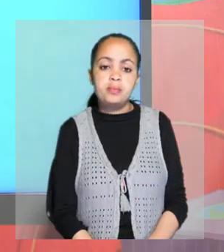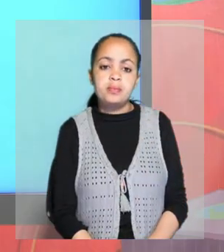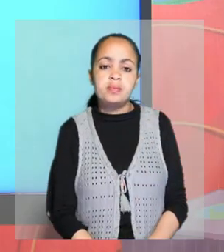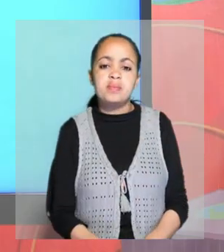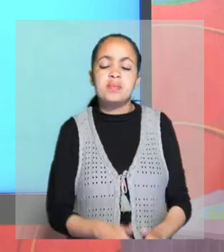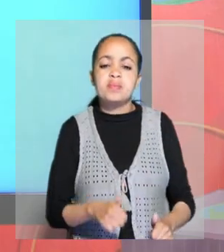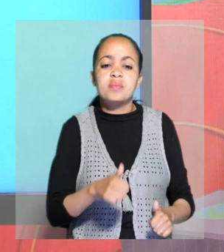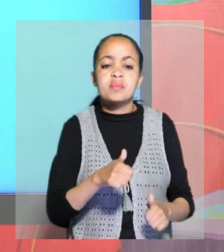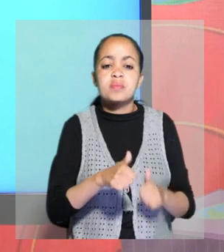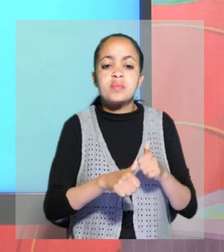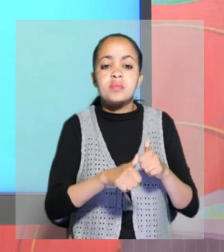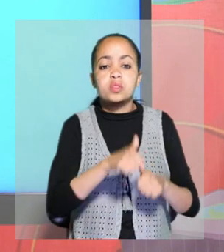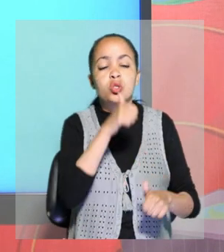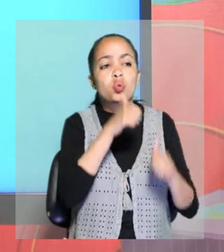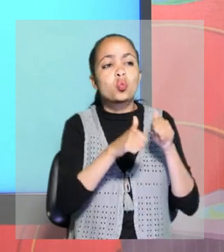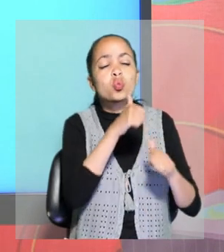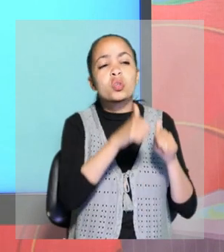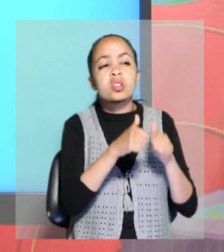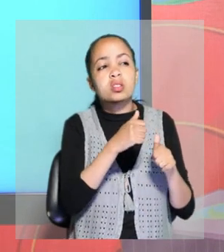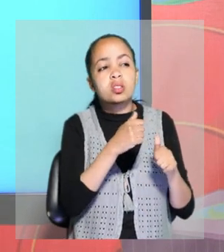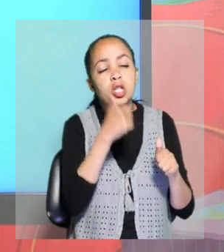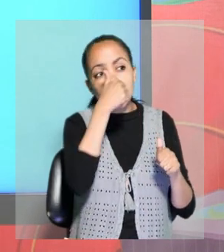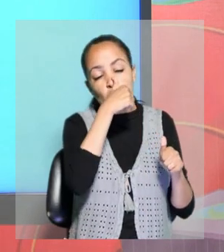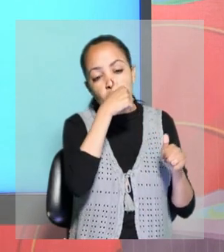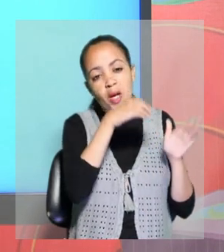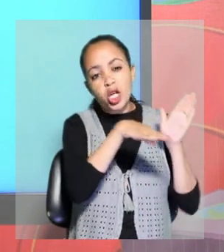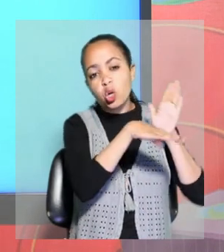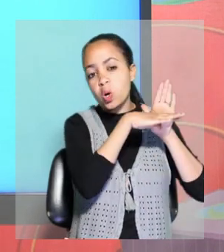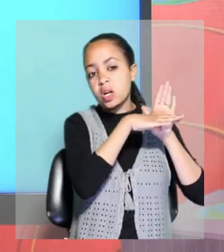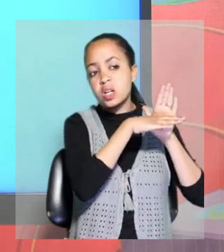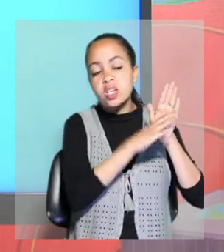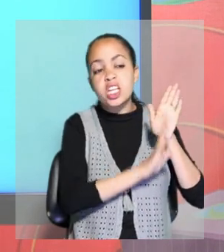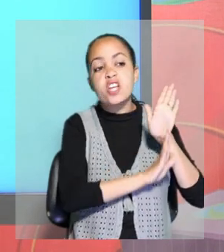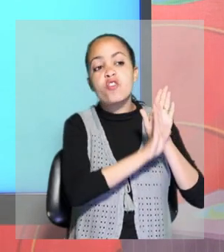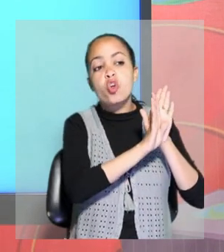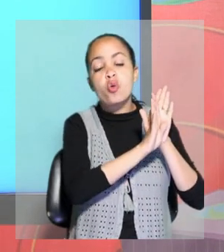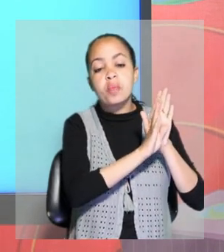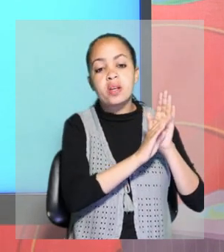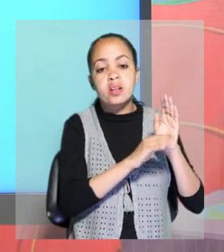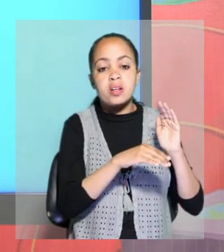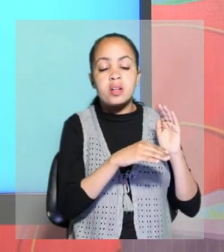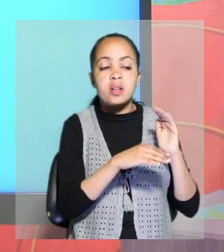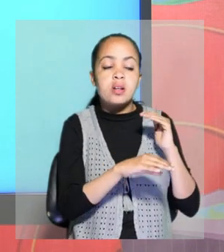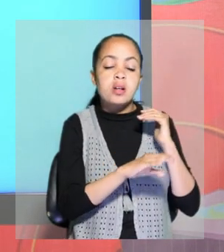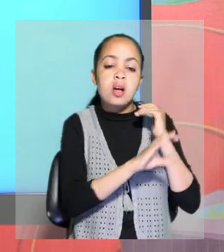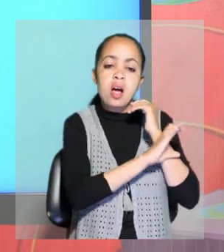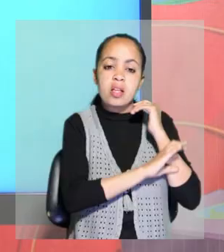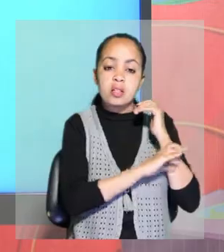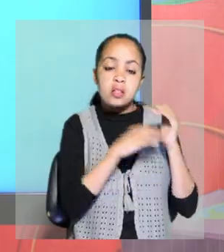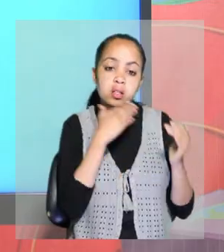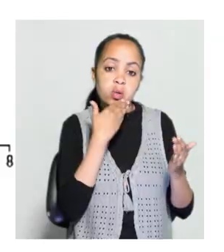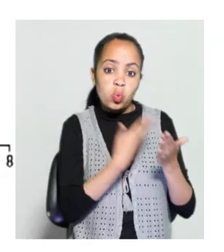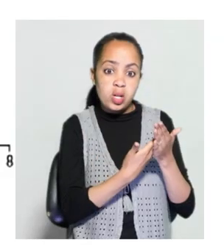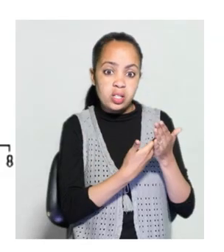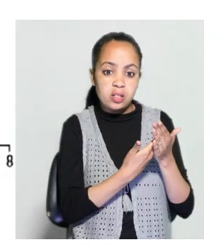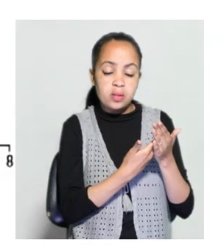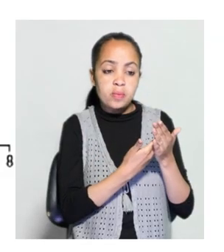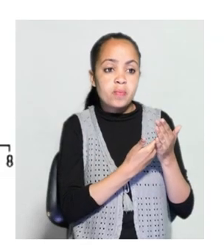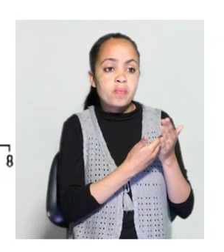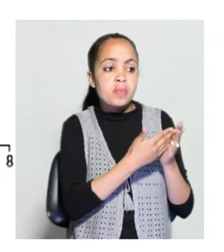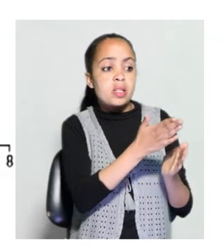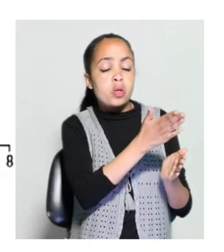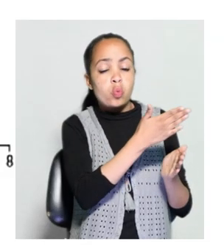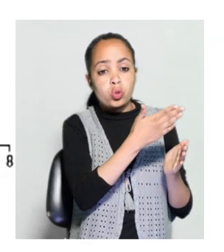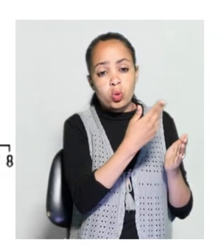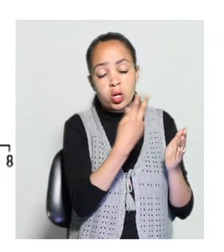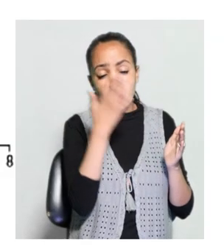Which pyramid may be represent an Ethiopian or a developing country? Well then, this one is